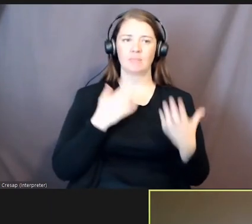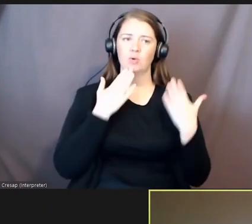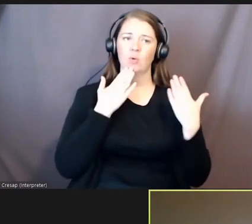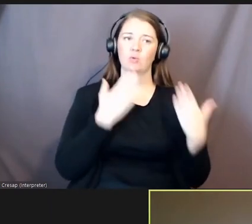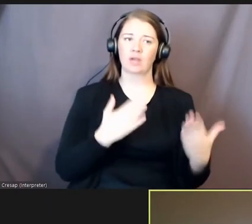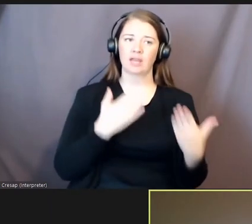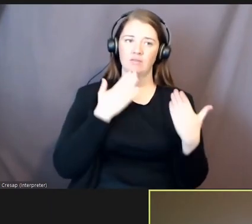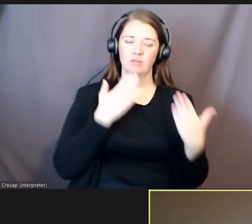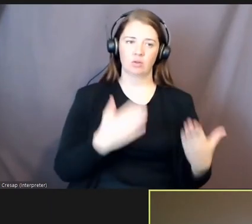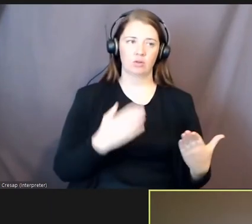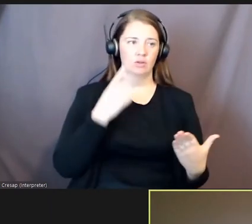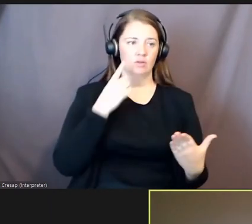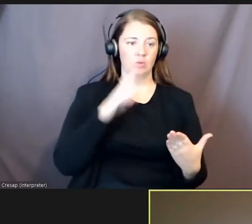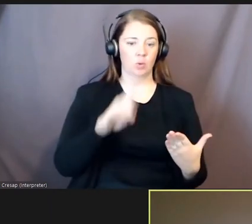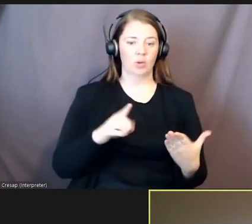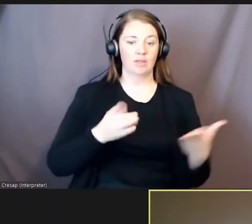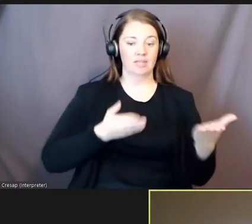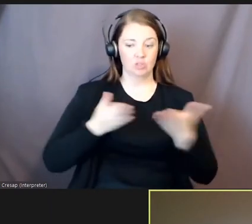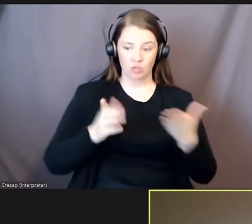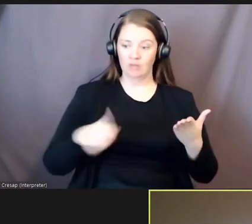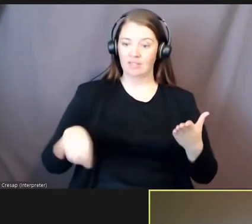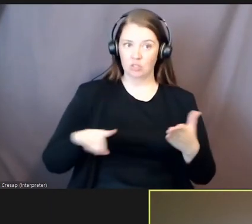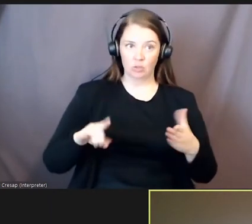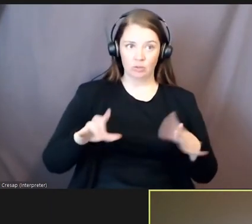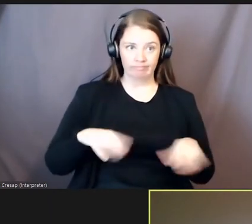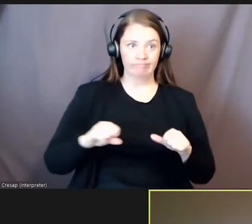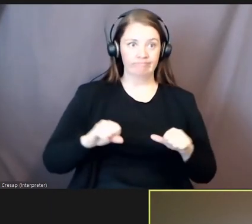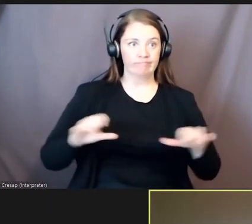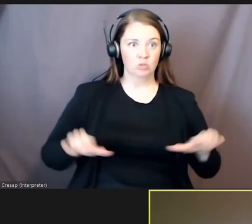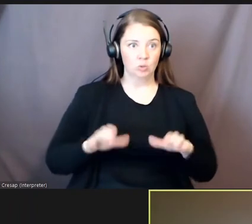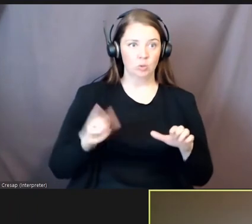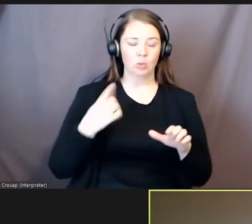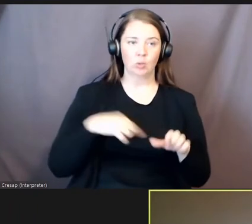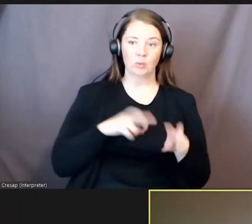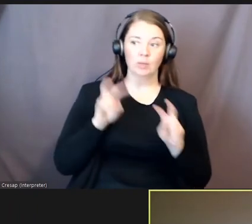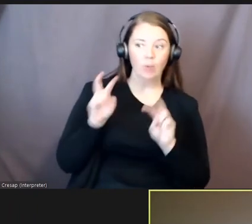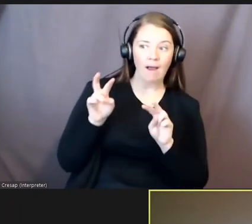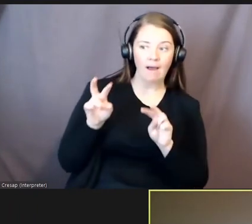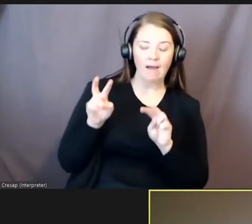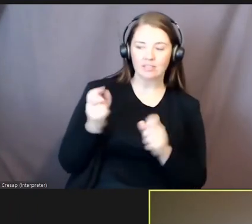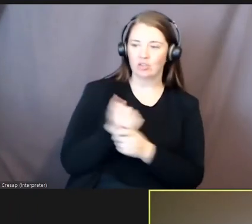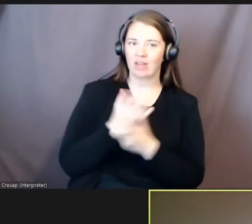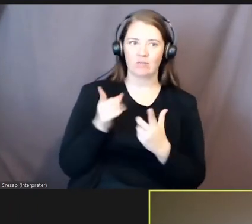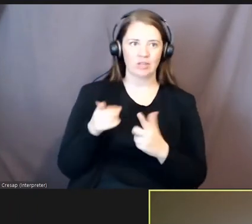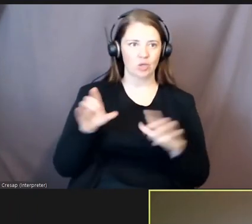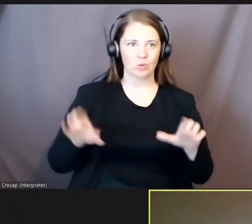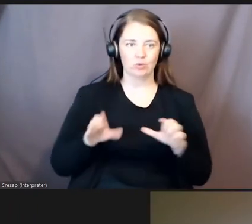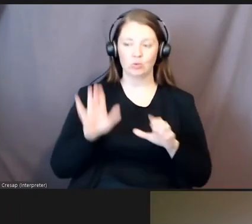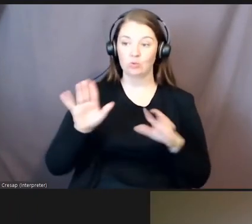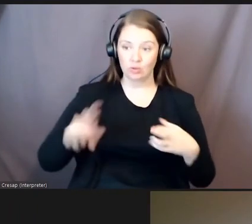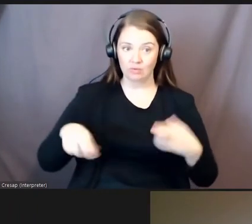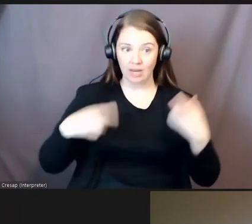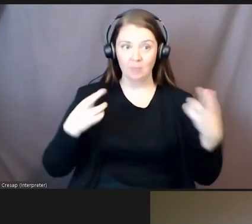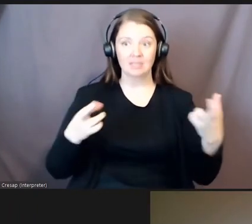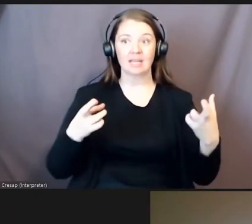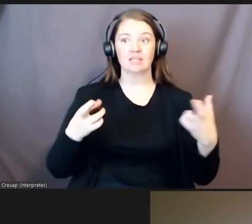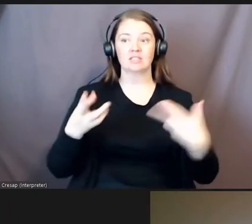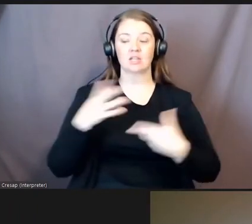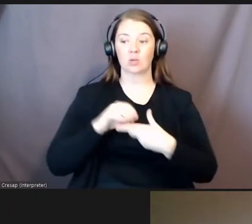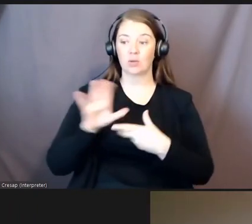am for the service that you all do. It's noticed, we watch, we observe everything that you all do, your recommendations, even just